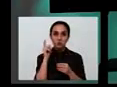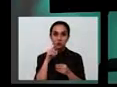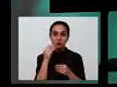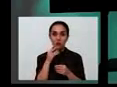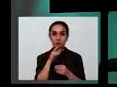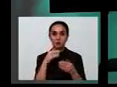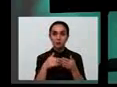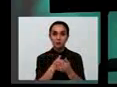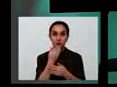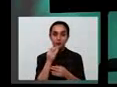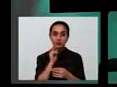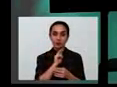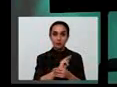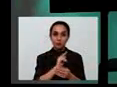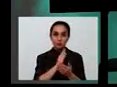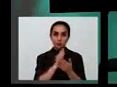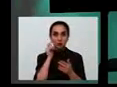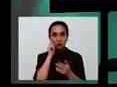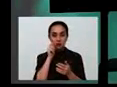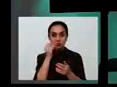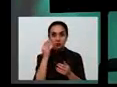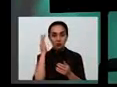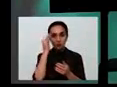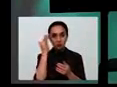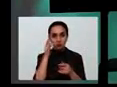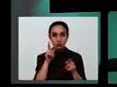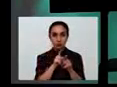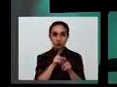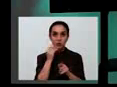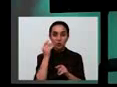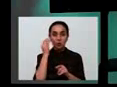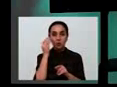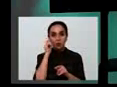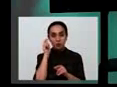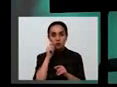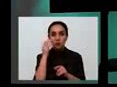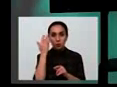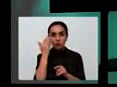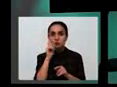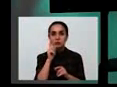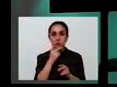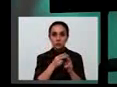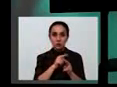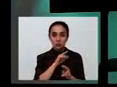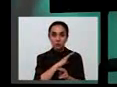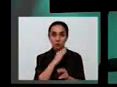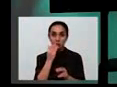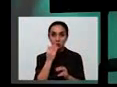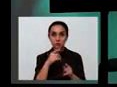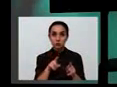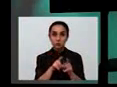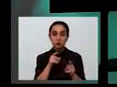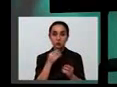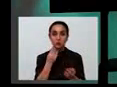mana yangi amalda kirayotgan o'sha Xitoy orzusi. Xitoy orzusi nima edi? Xitoy orzusi deganda biz